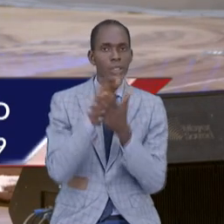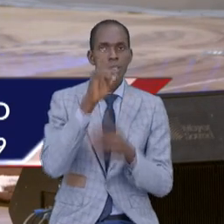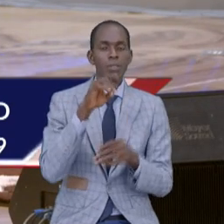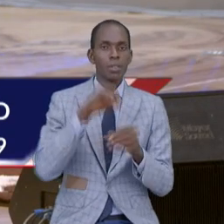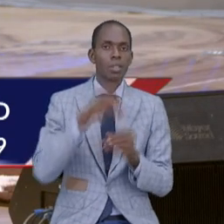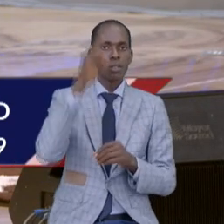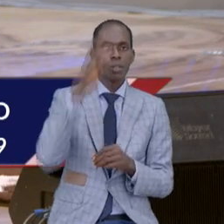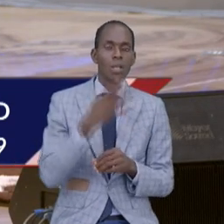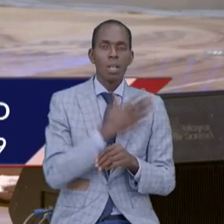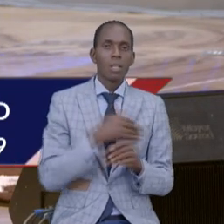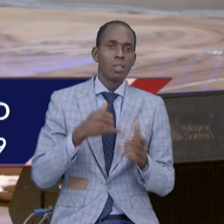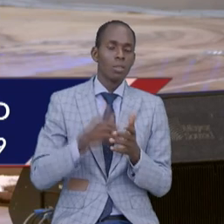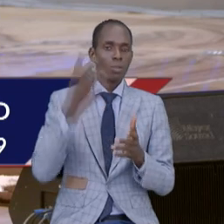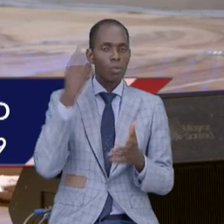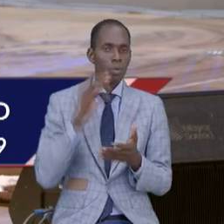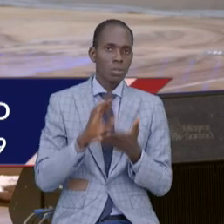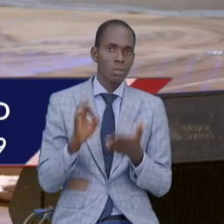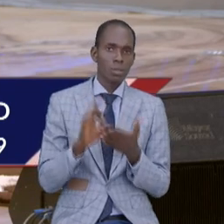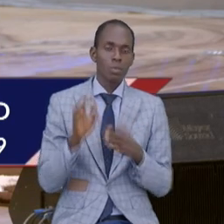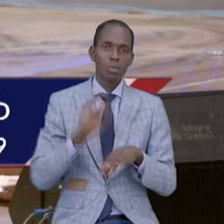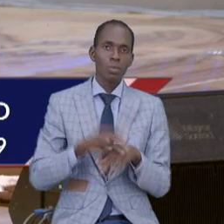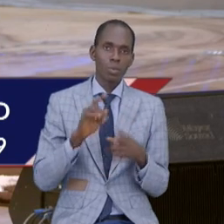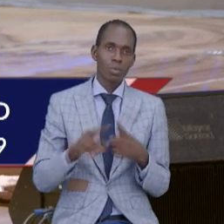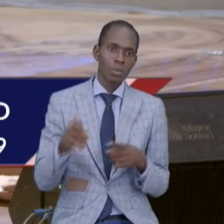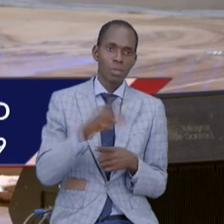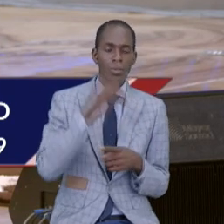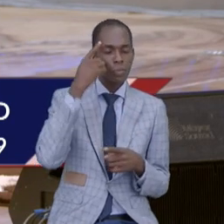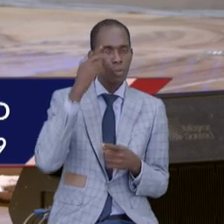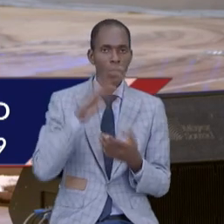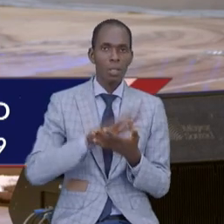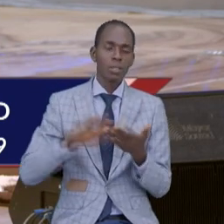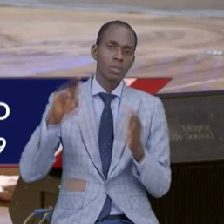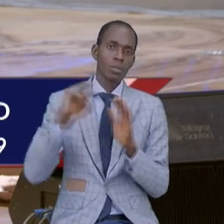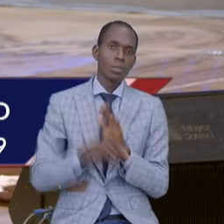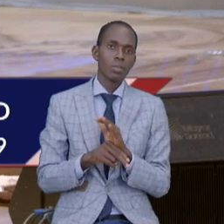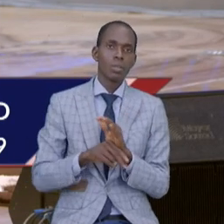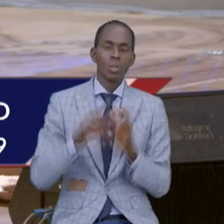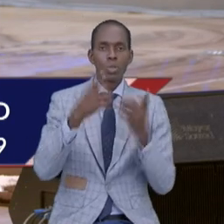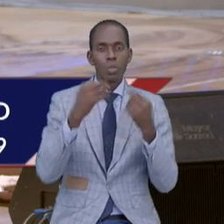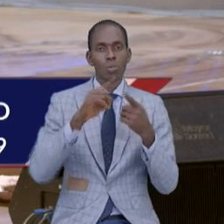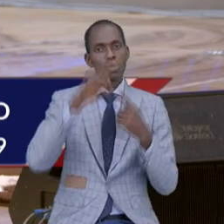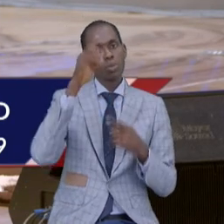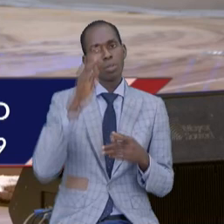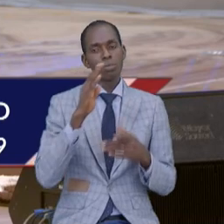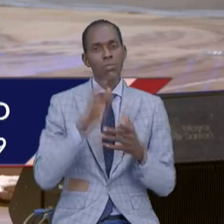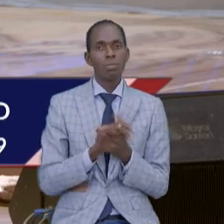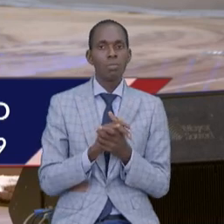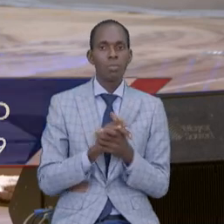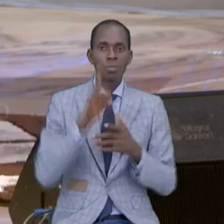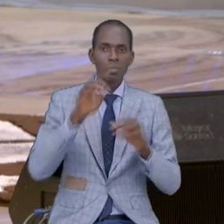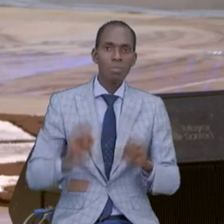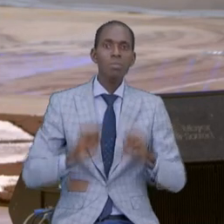was accounted to him for righteousness. You come to God, you submit